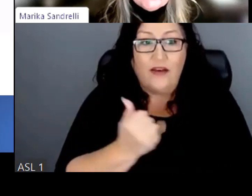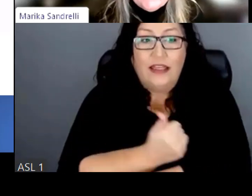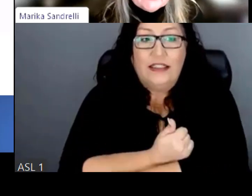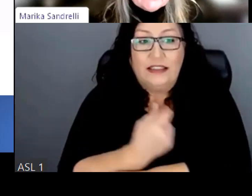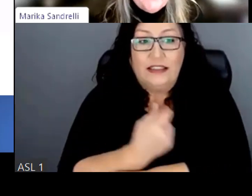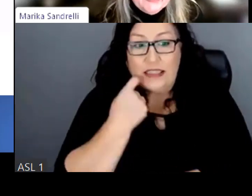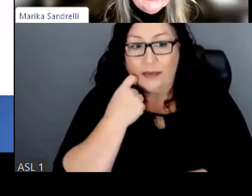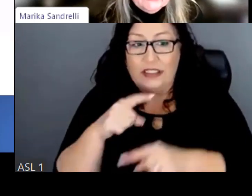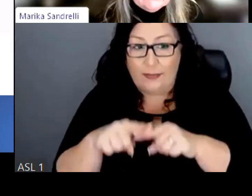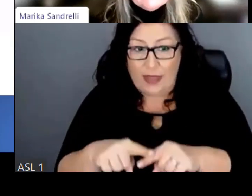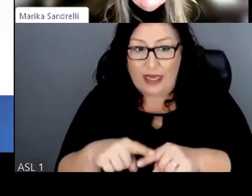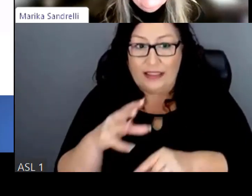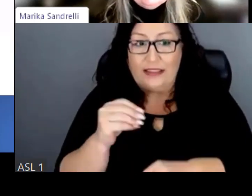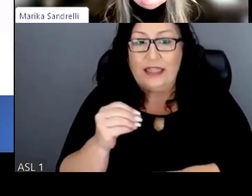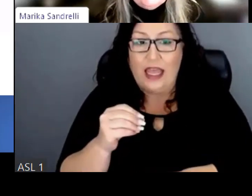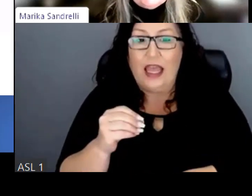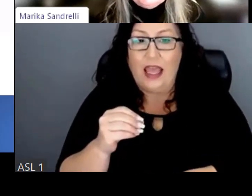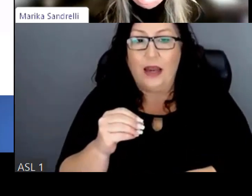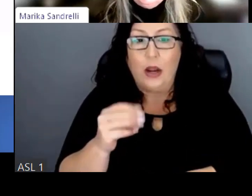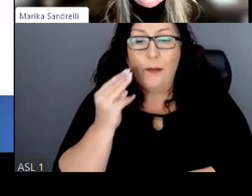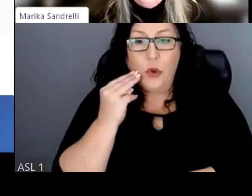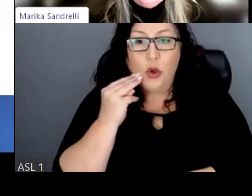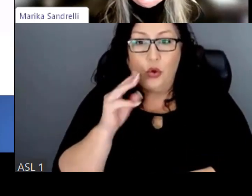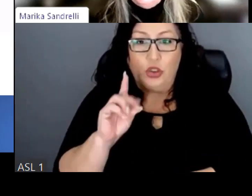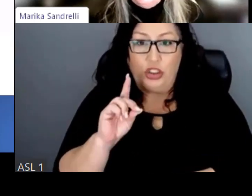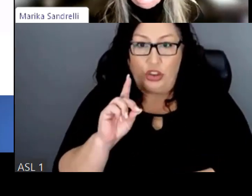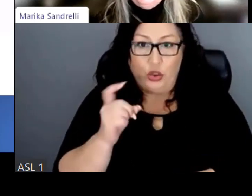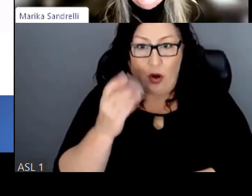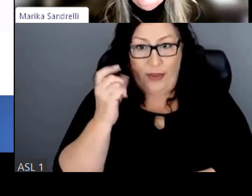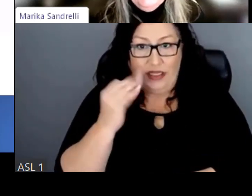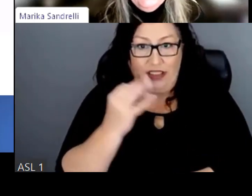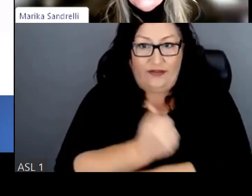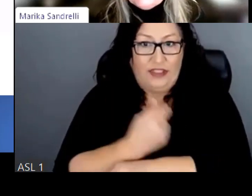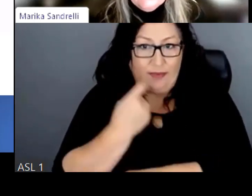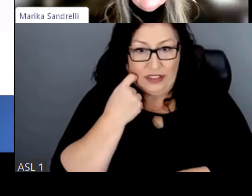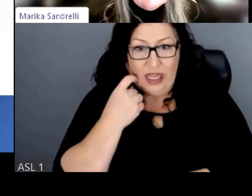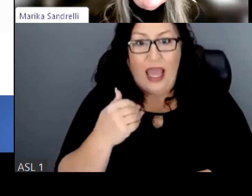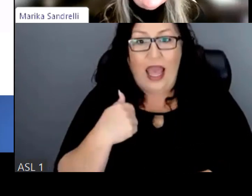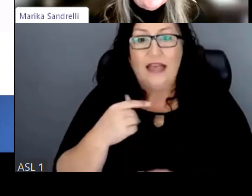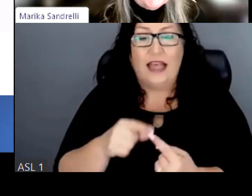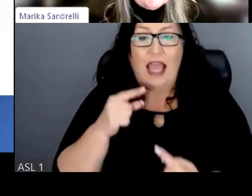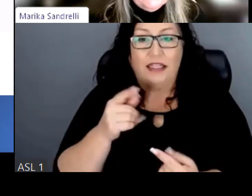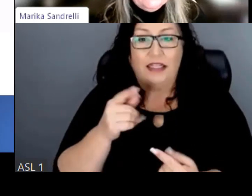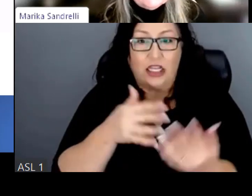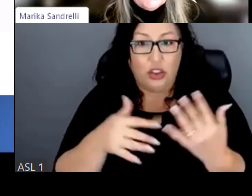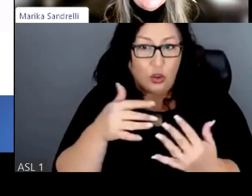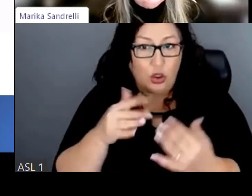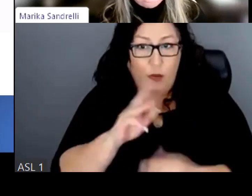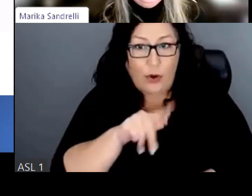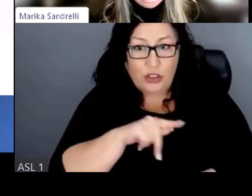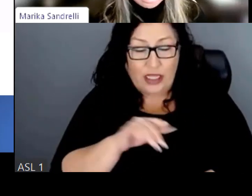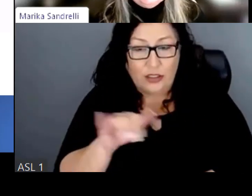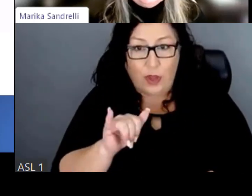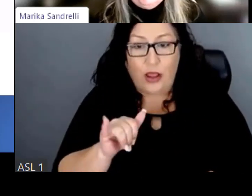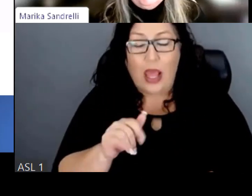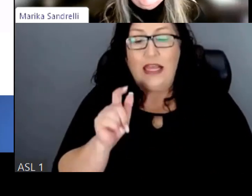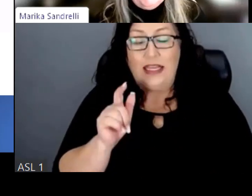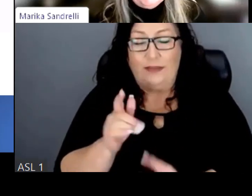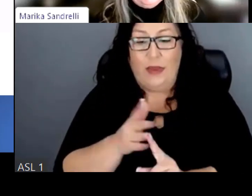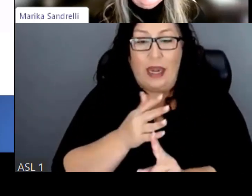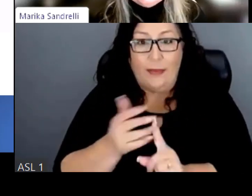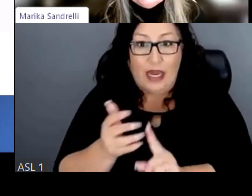history of substance dependence and substance-induced mood disorder. He has an antisocial personality as well, and has